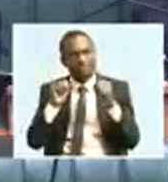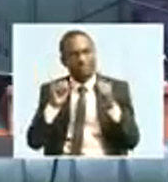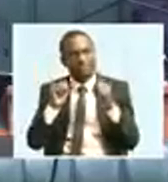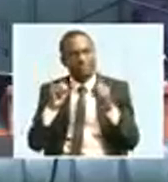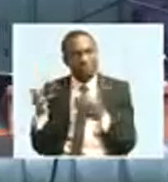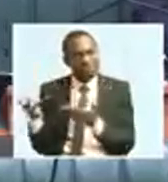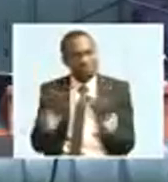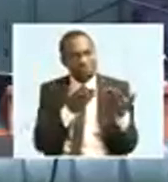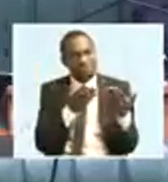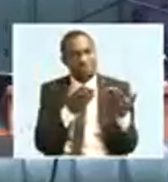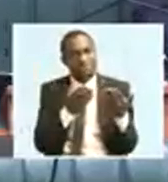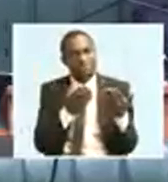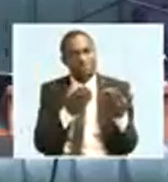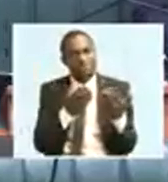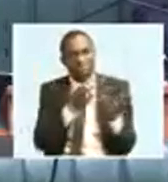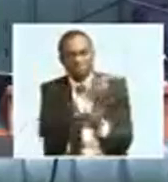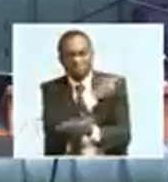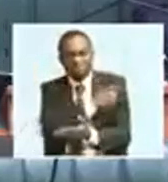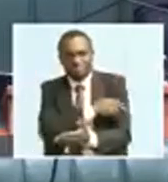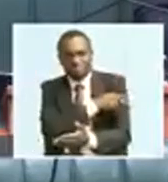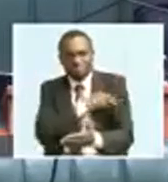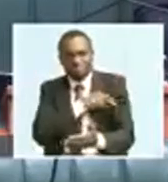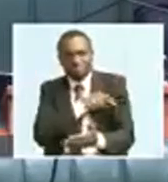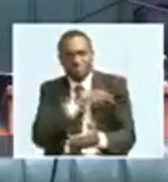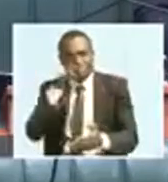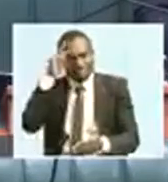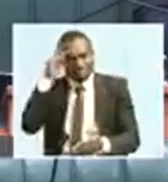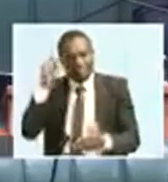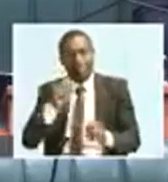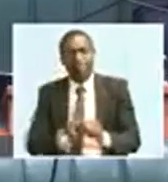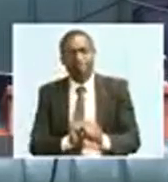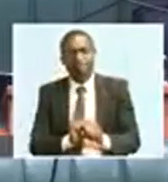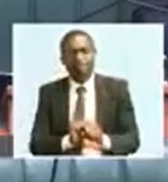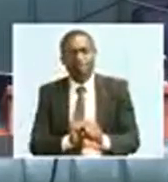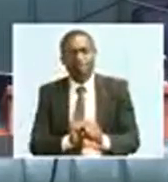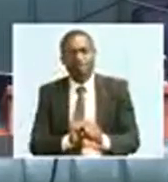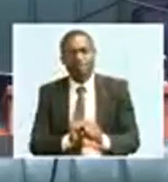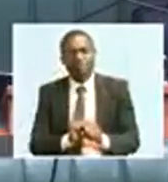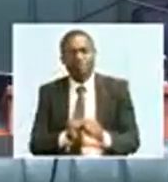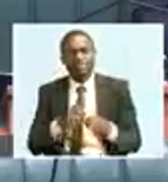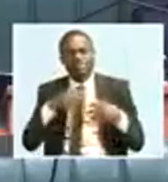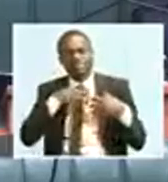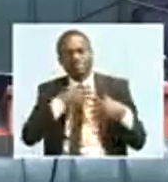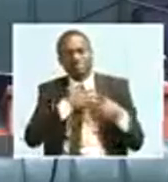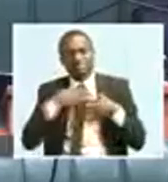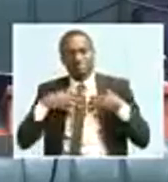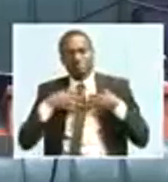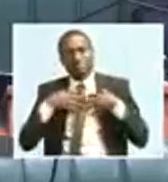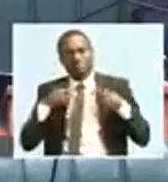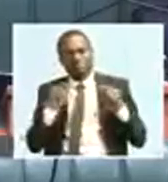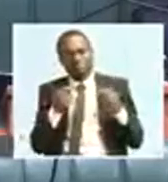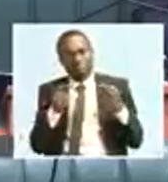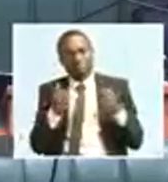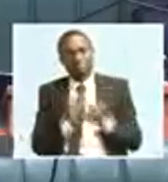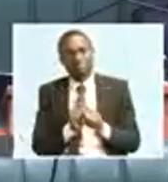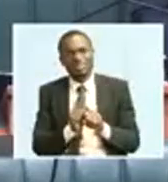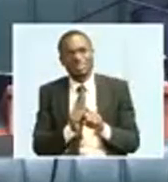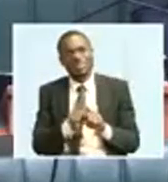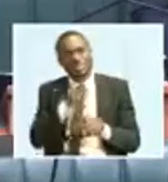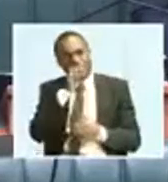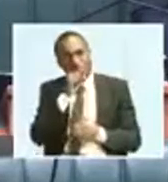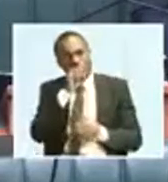Kitwe Teaching Hospital with chest pains and dry